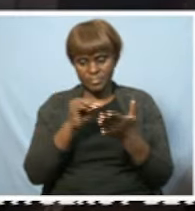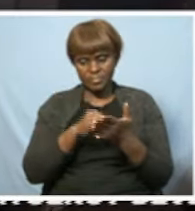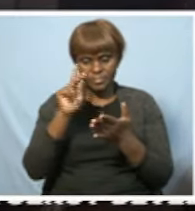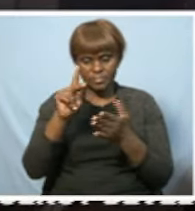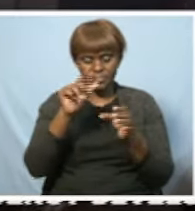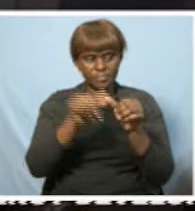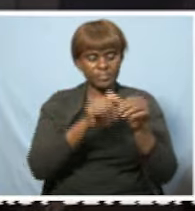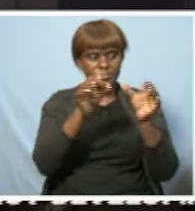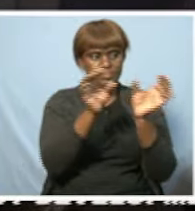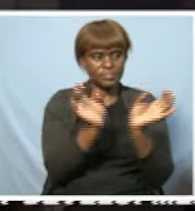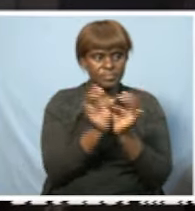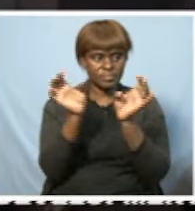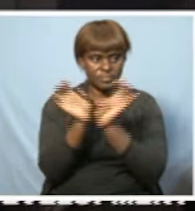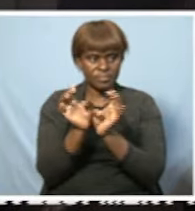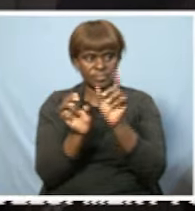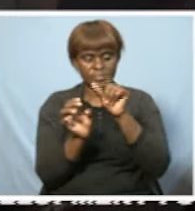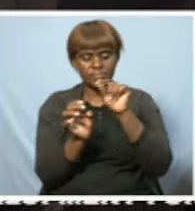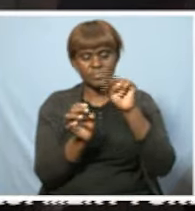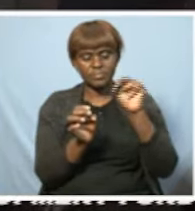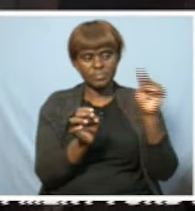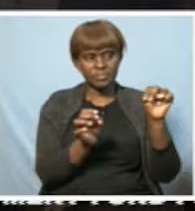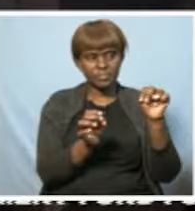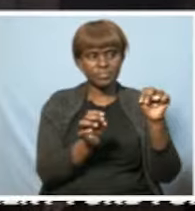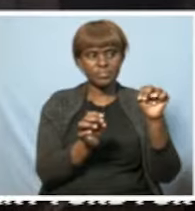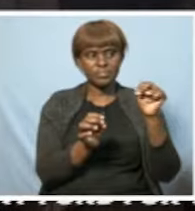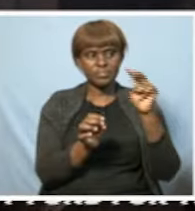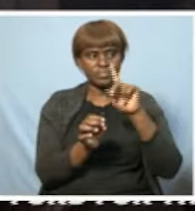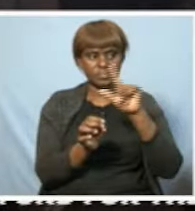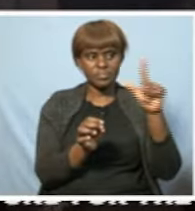constituency. 2022, it was, I think,